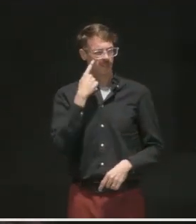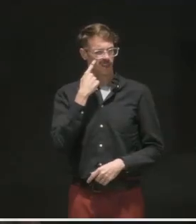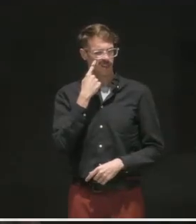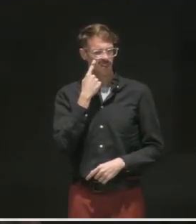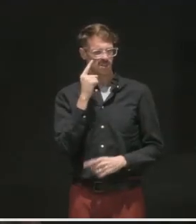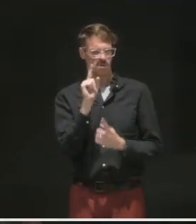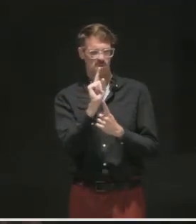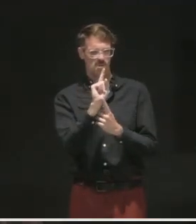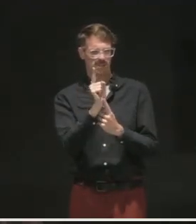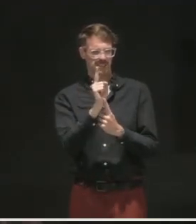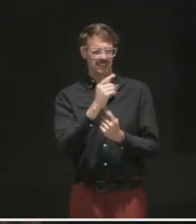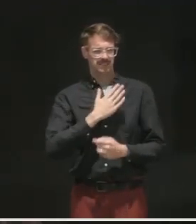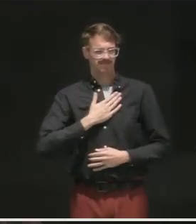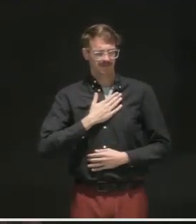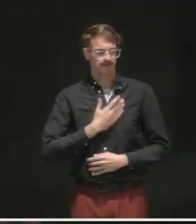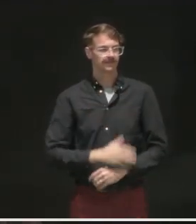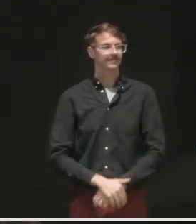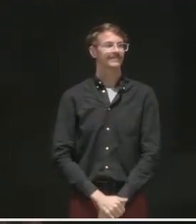Just give us 1 second.